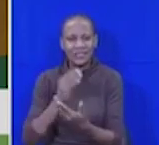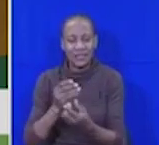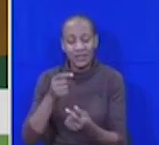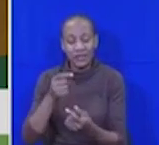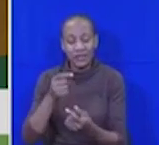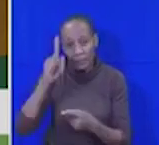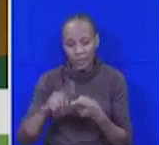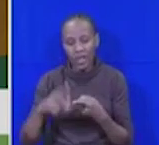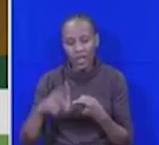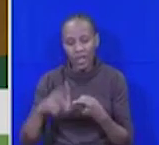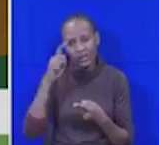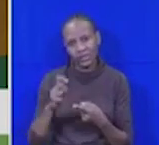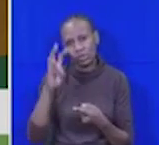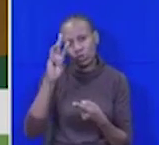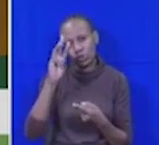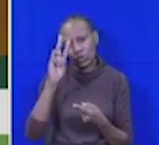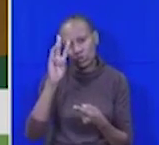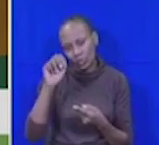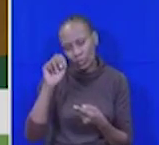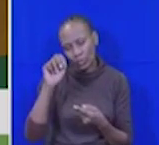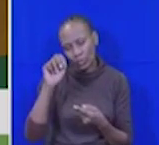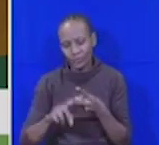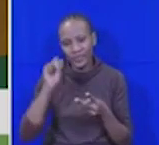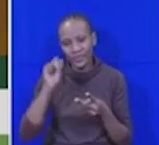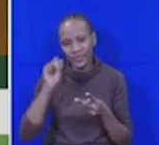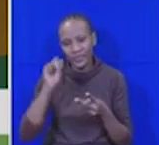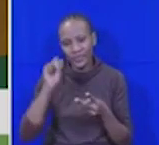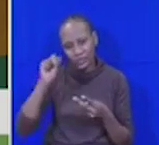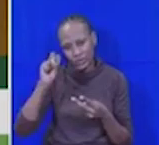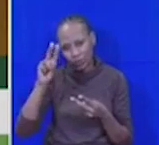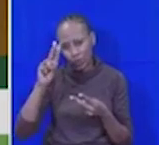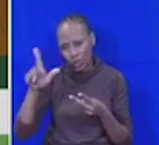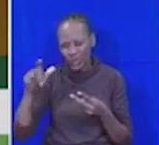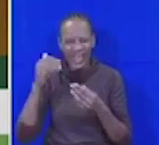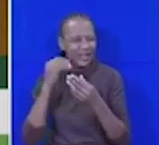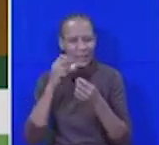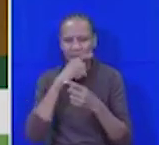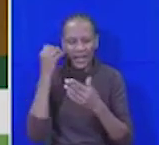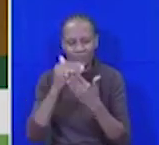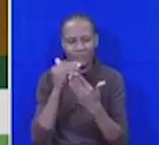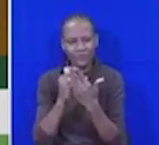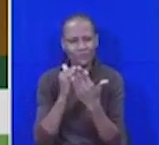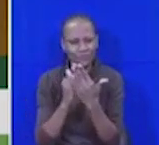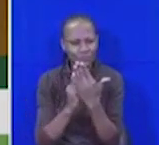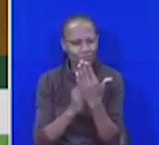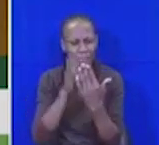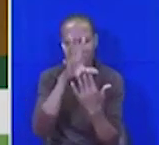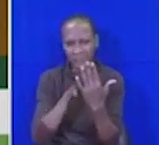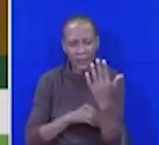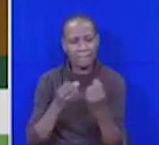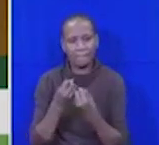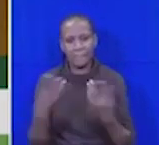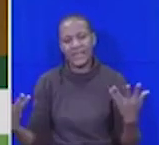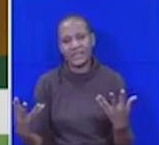remember Henry Nxumalo, Zolake Sisulu, Philip Timkulu, Joe Tolwe, Donald Ruth, Bretton Bach the writer, and